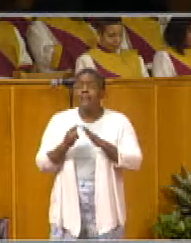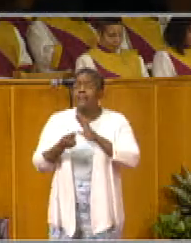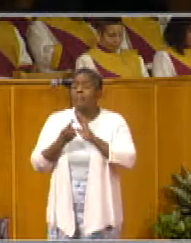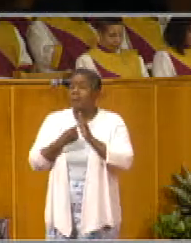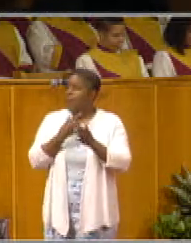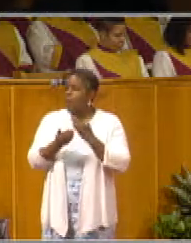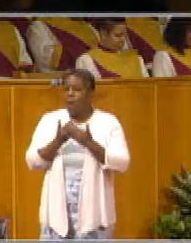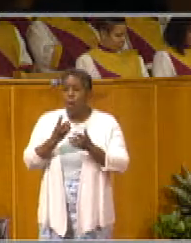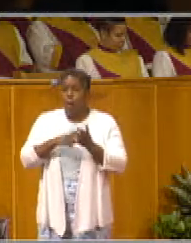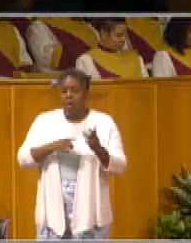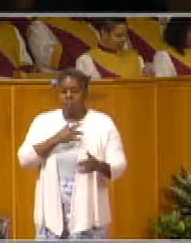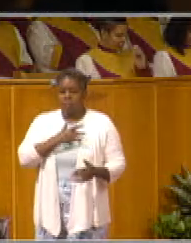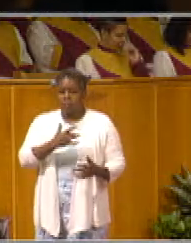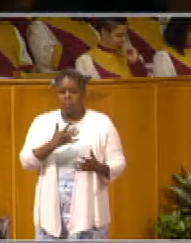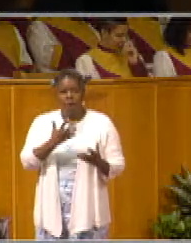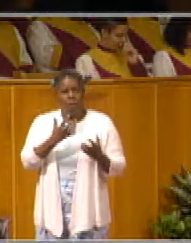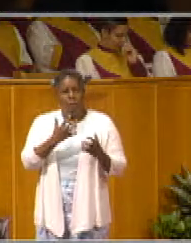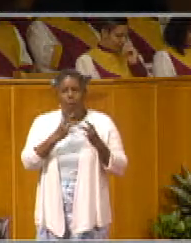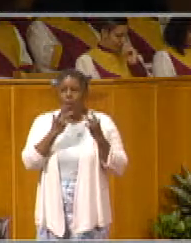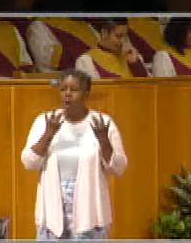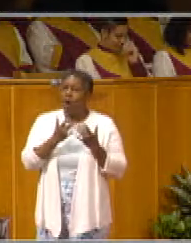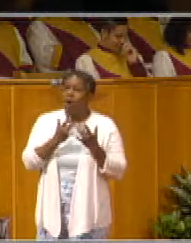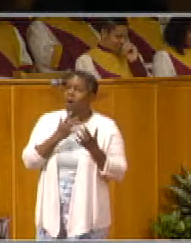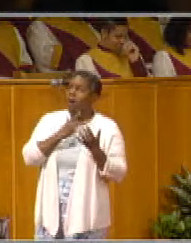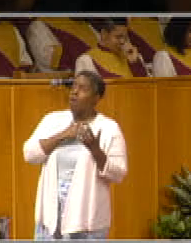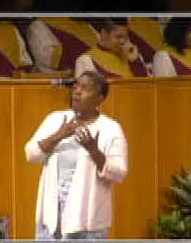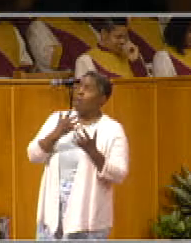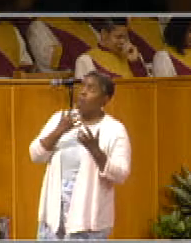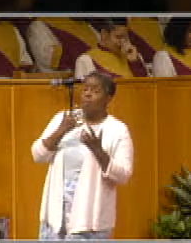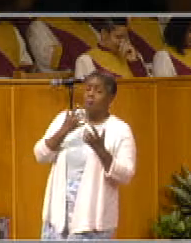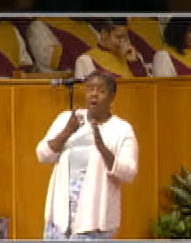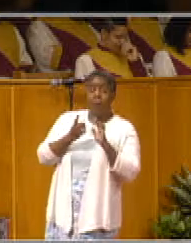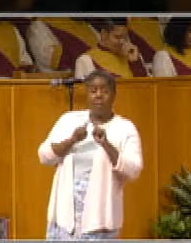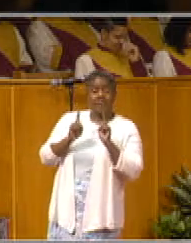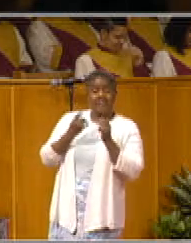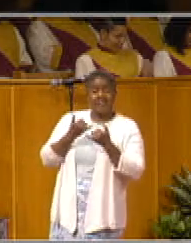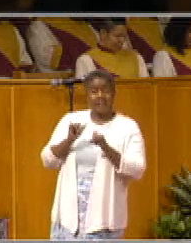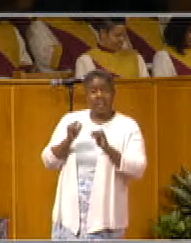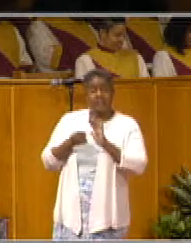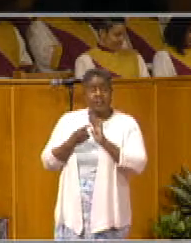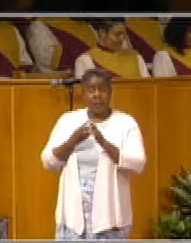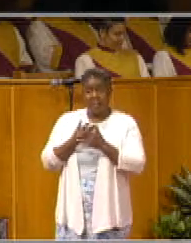our deepest desires and highest hopes, things fall apart.